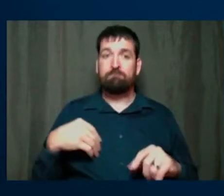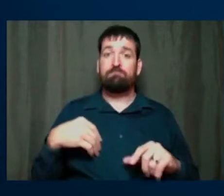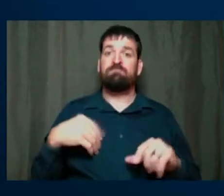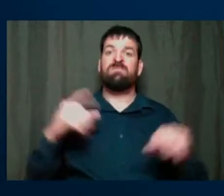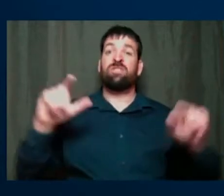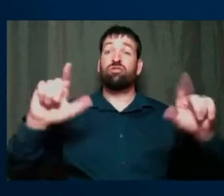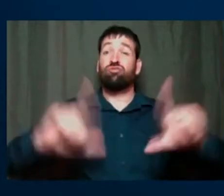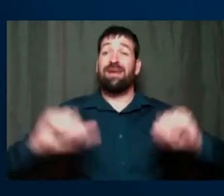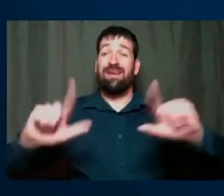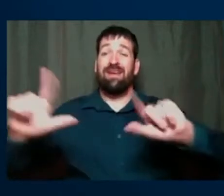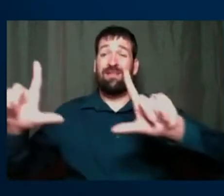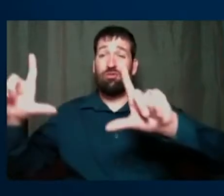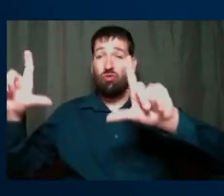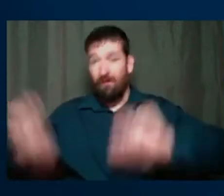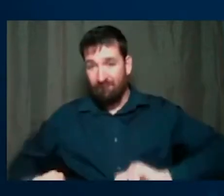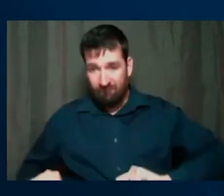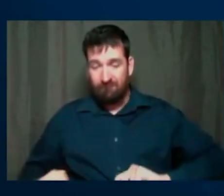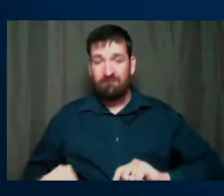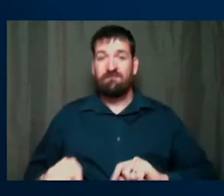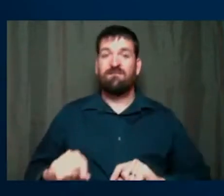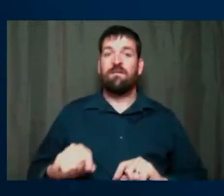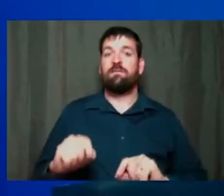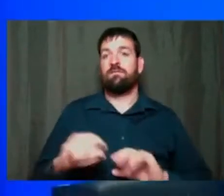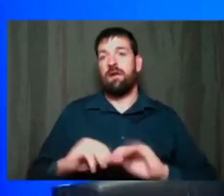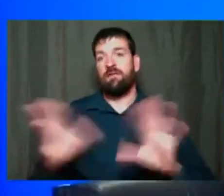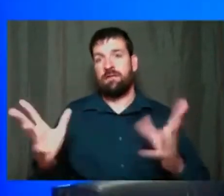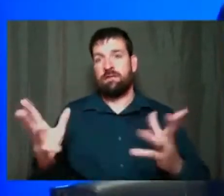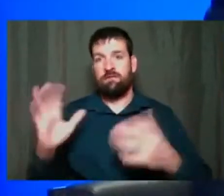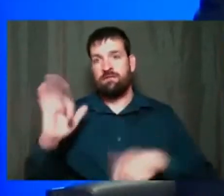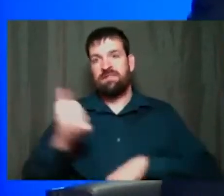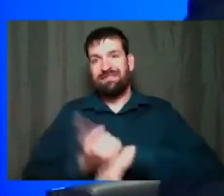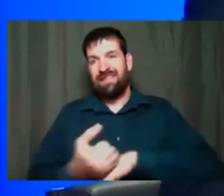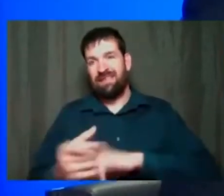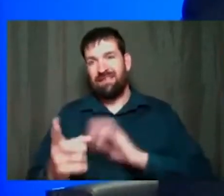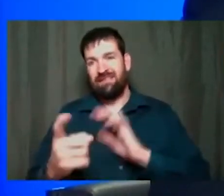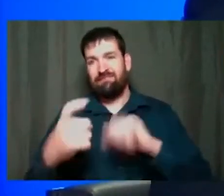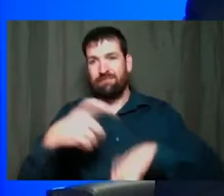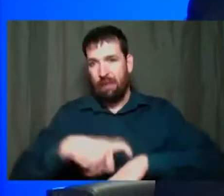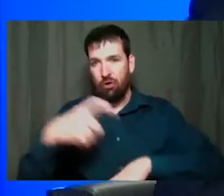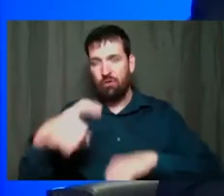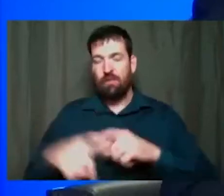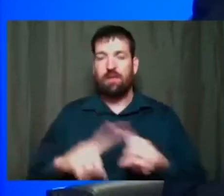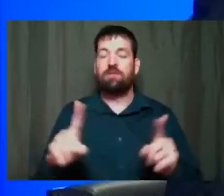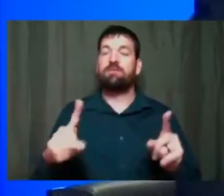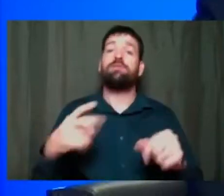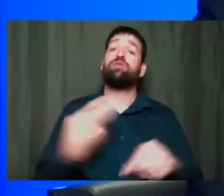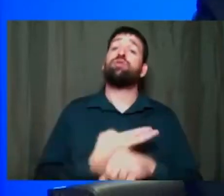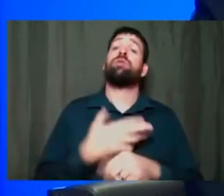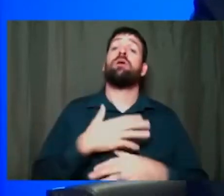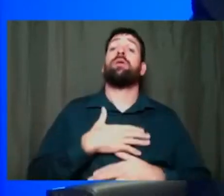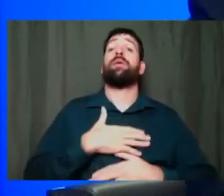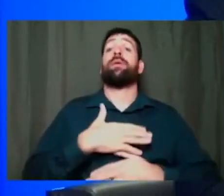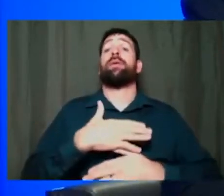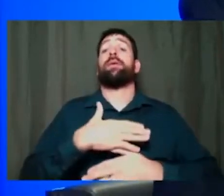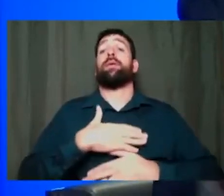minutes. I mean, obviously you have to use your screen if you're setting a timer, but set a timer, do your deep breathing again. And now at the end of the day, recall